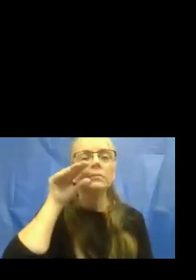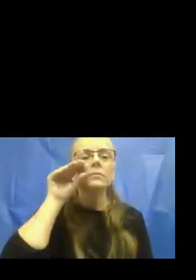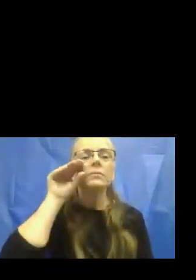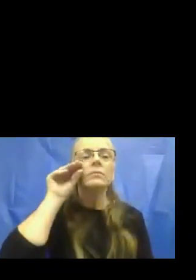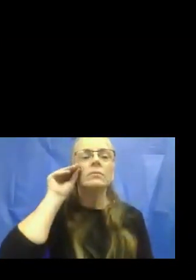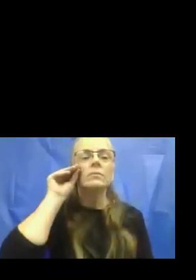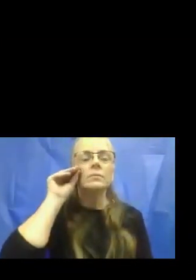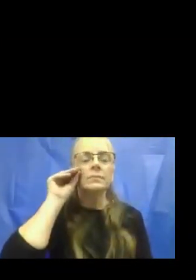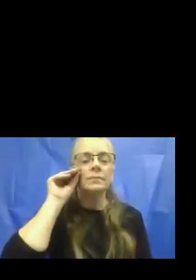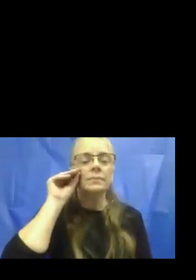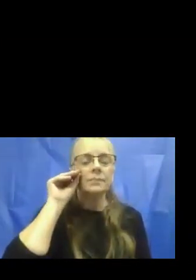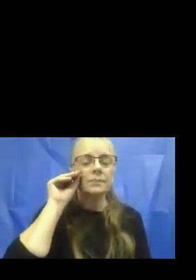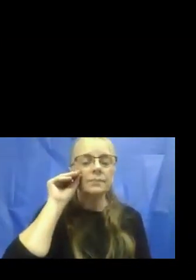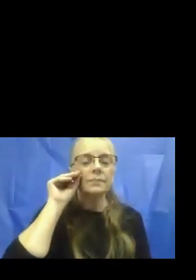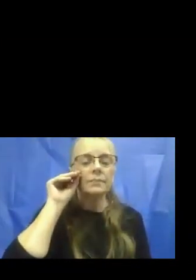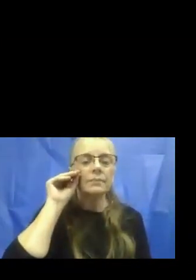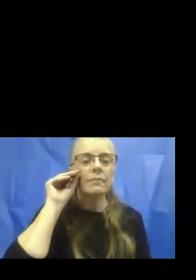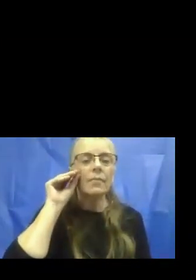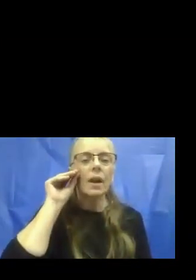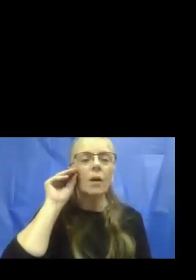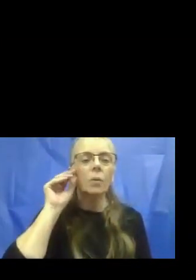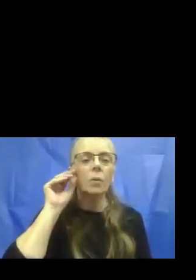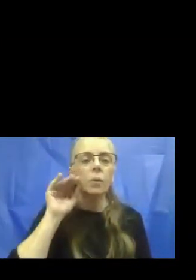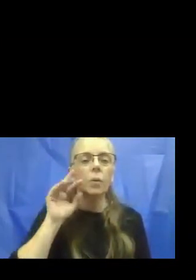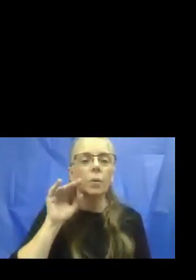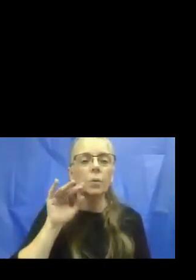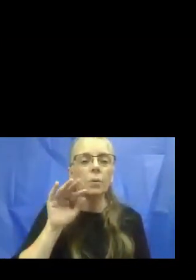I breathe out.